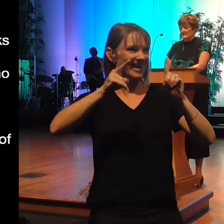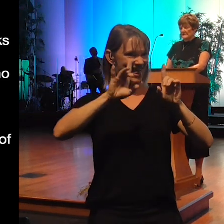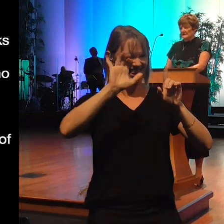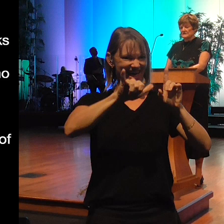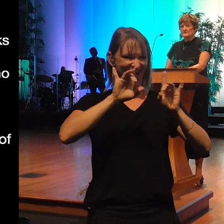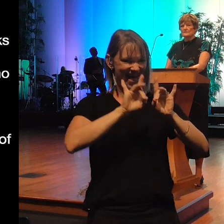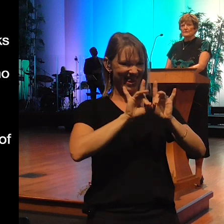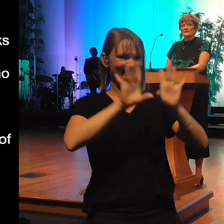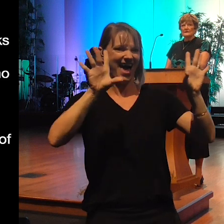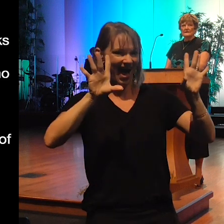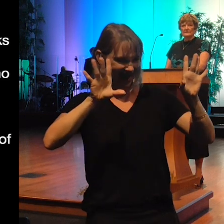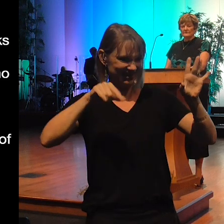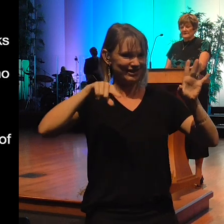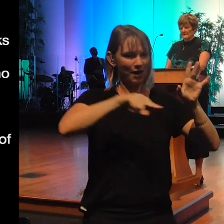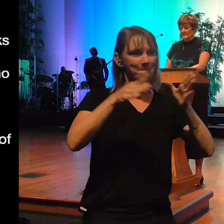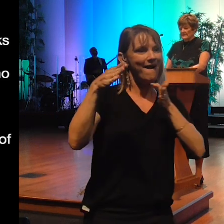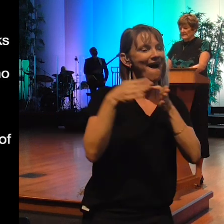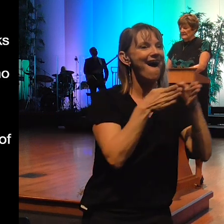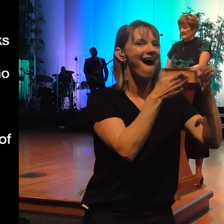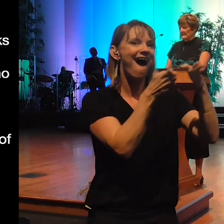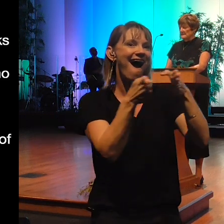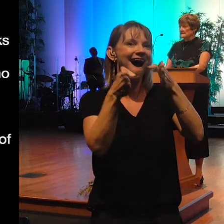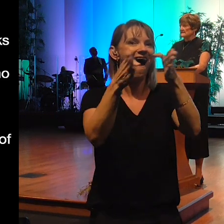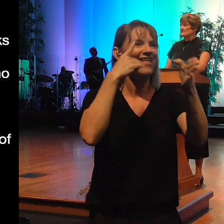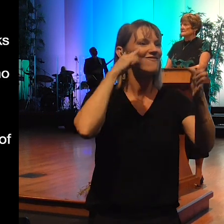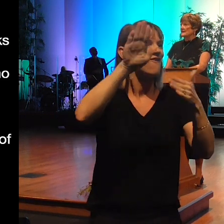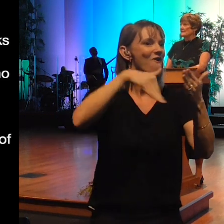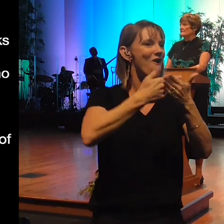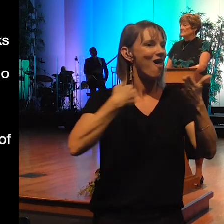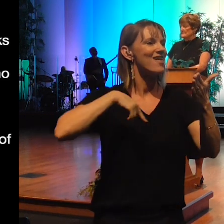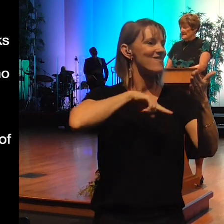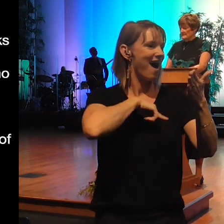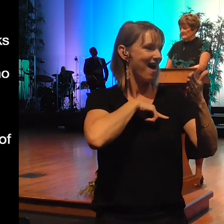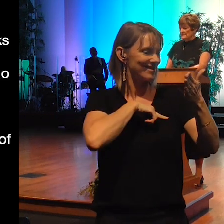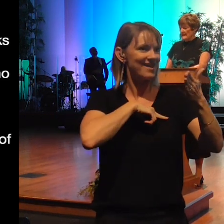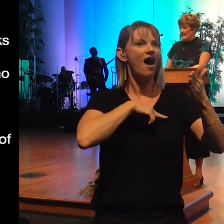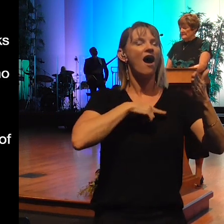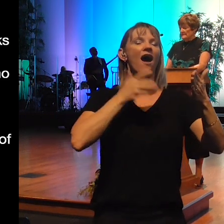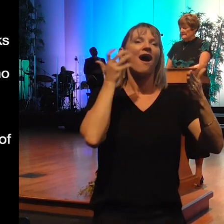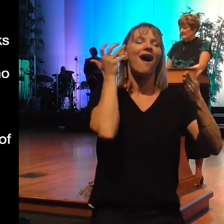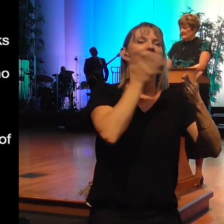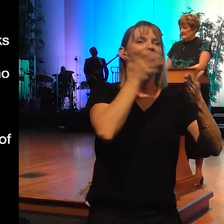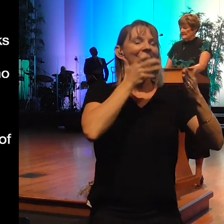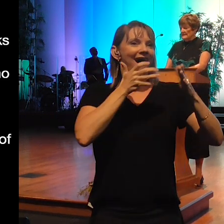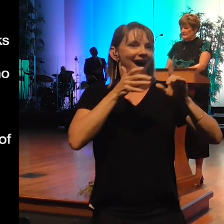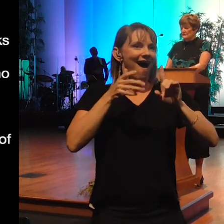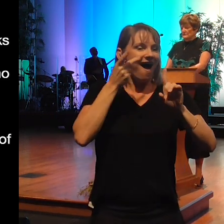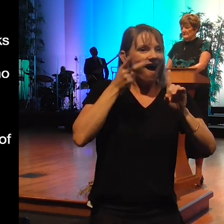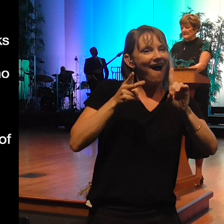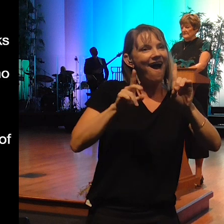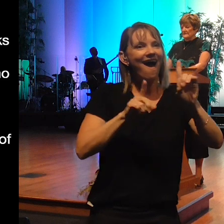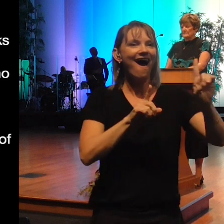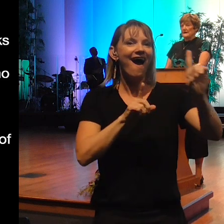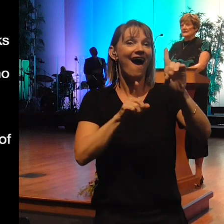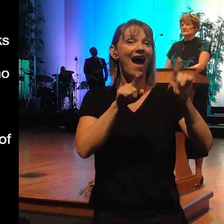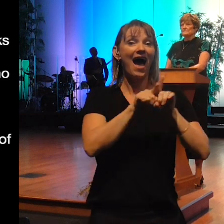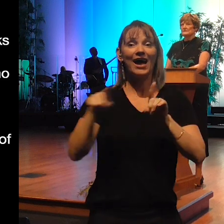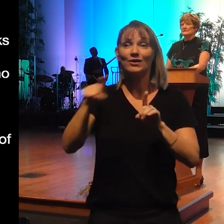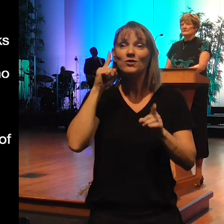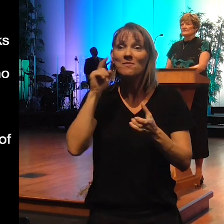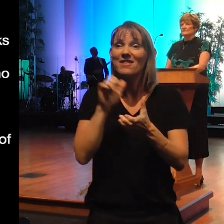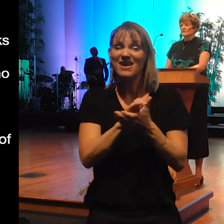light that is spoken of, that lightens every man's path. And as you believe